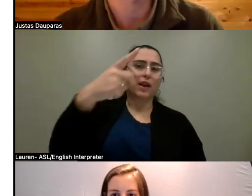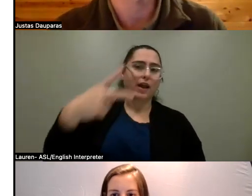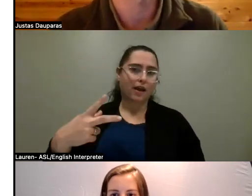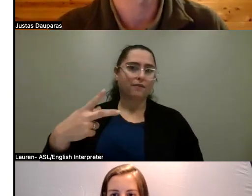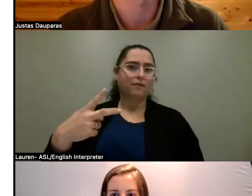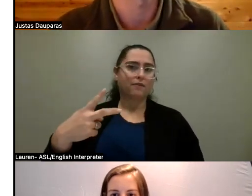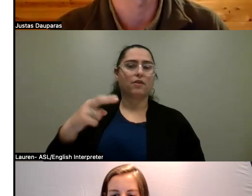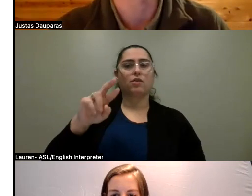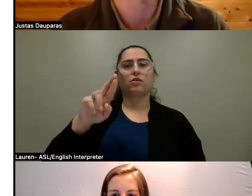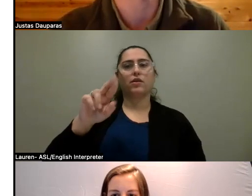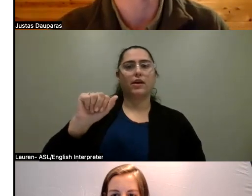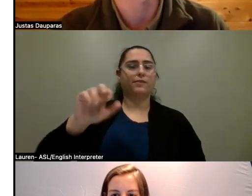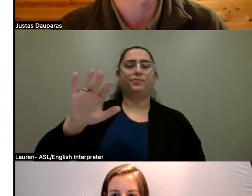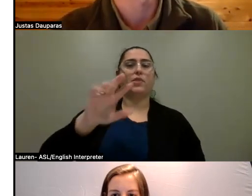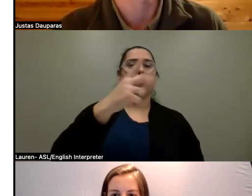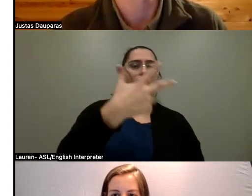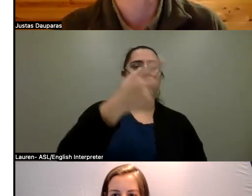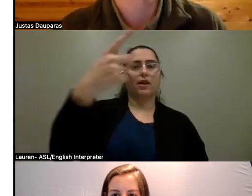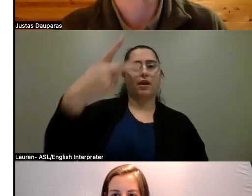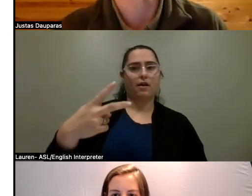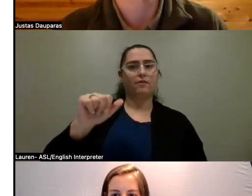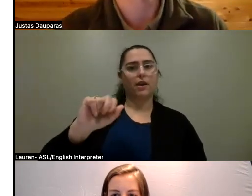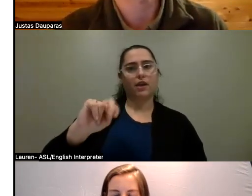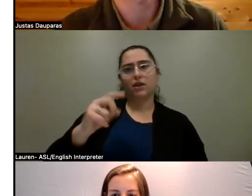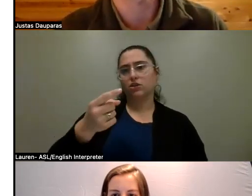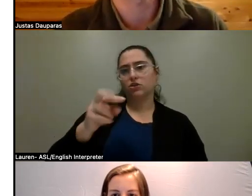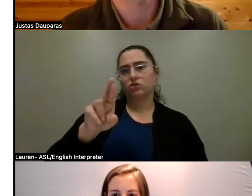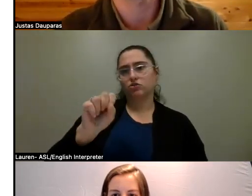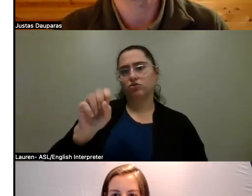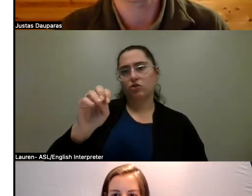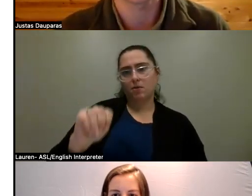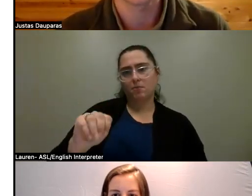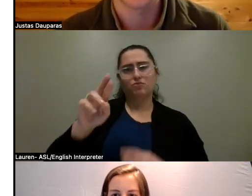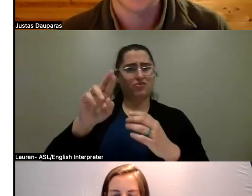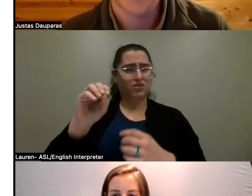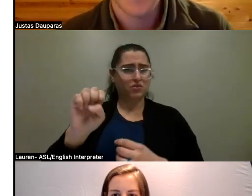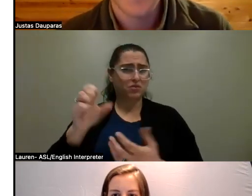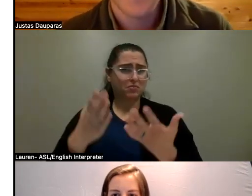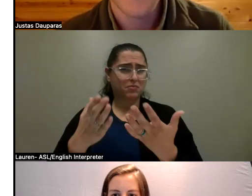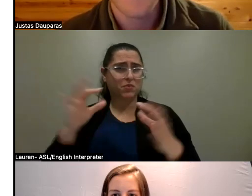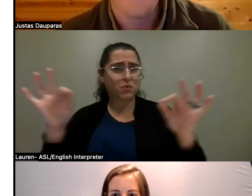even higher, lower resolution. But I guess at some point it would start hurting.